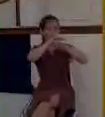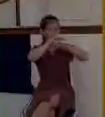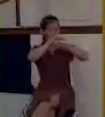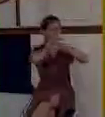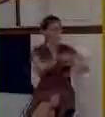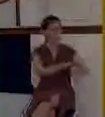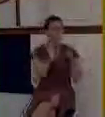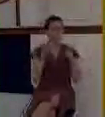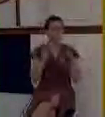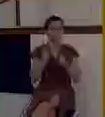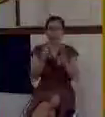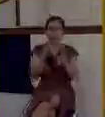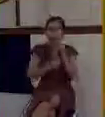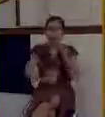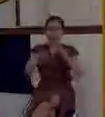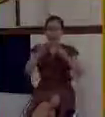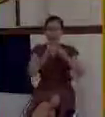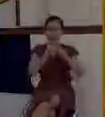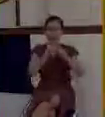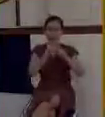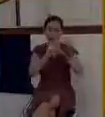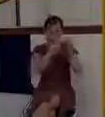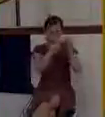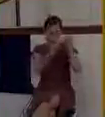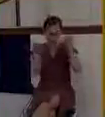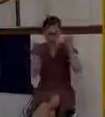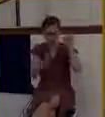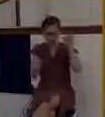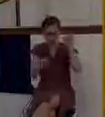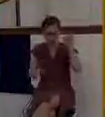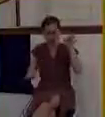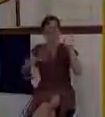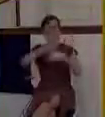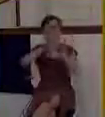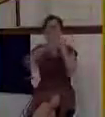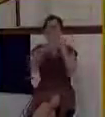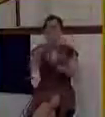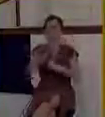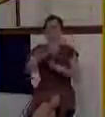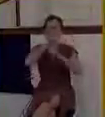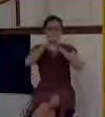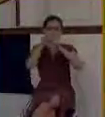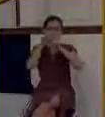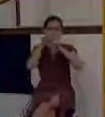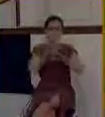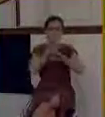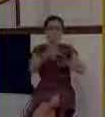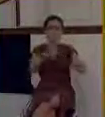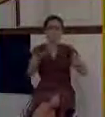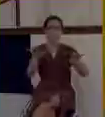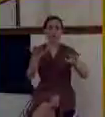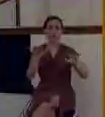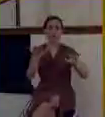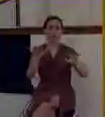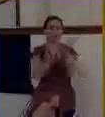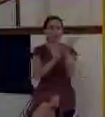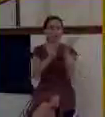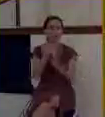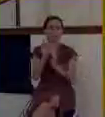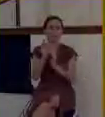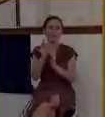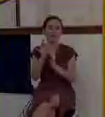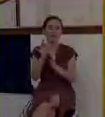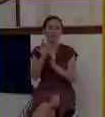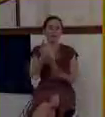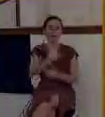the Scripture. And his whole argument that he gives towards the Sadducees is based on one word. It's the word